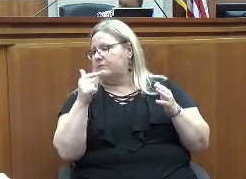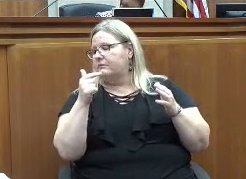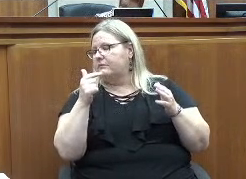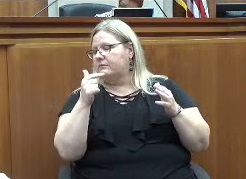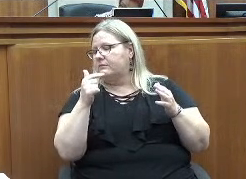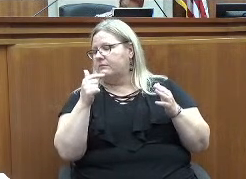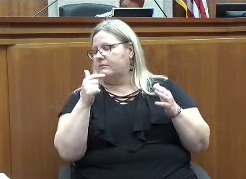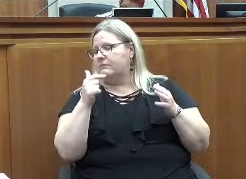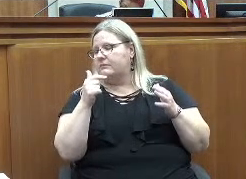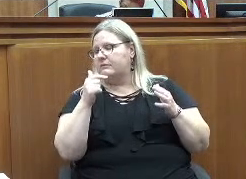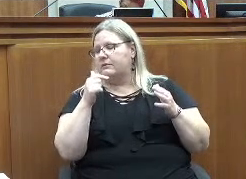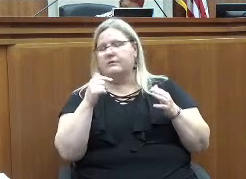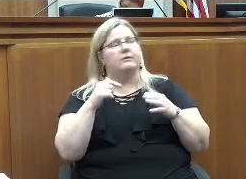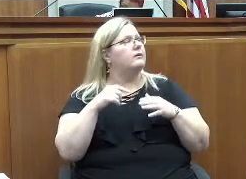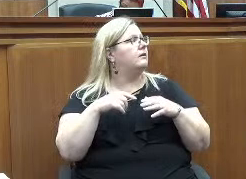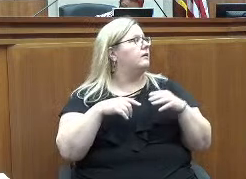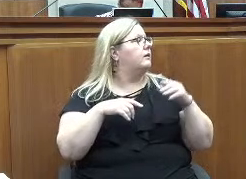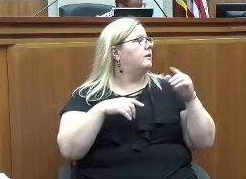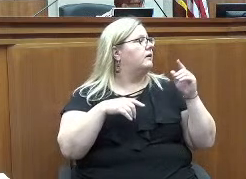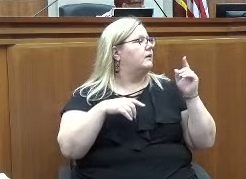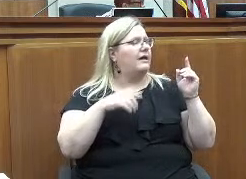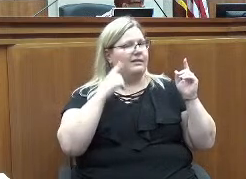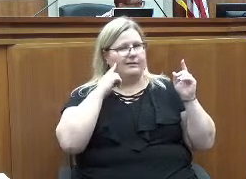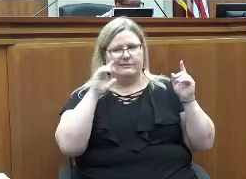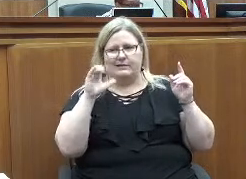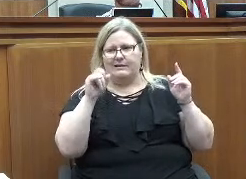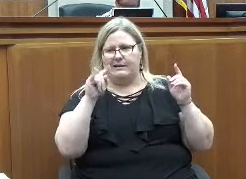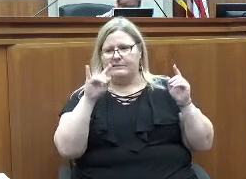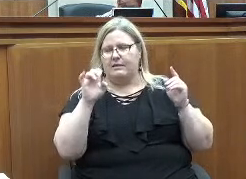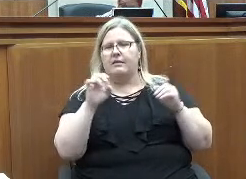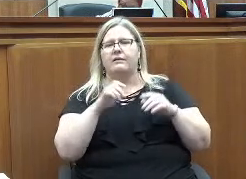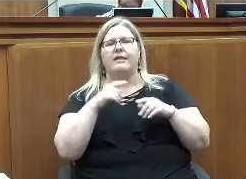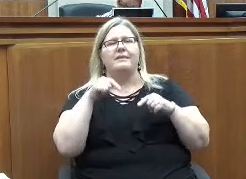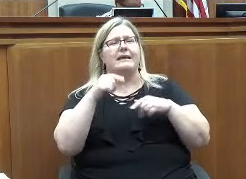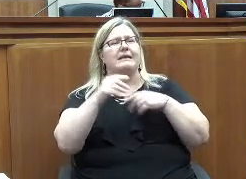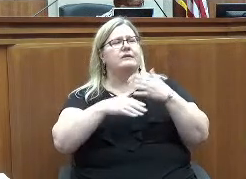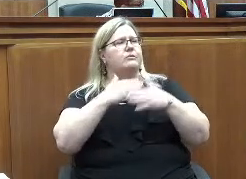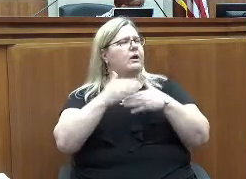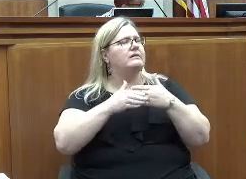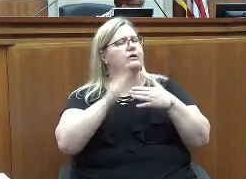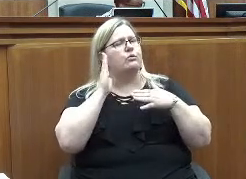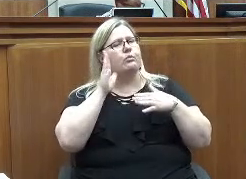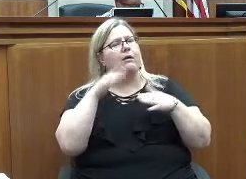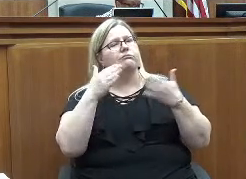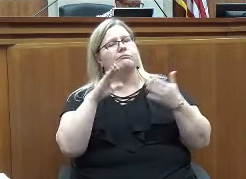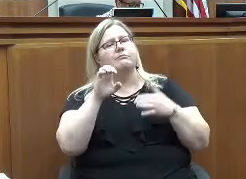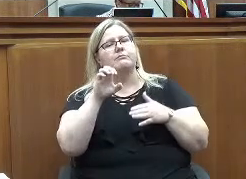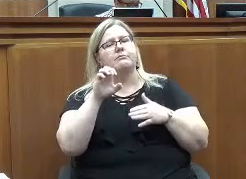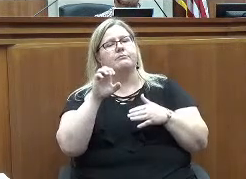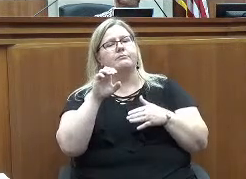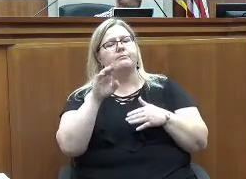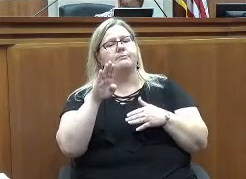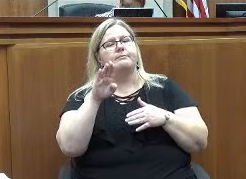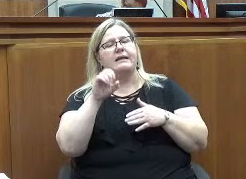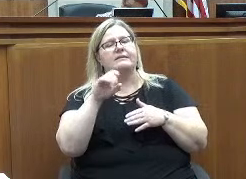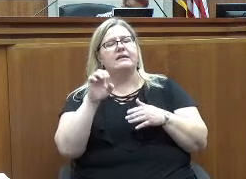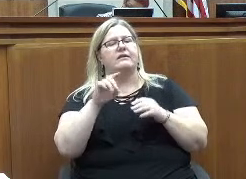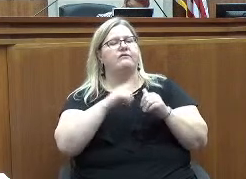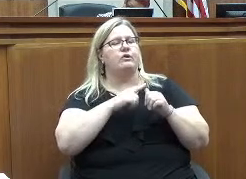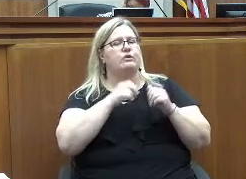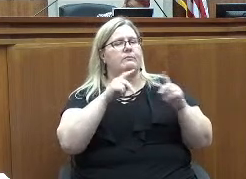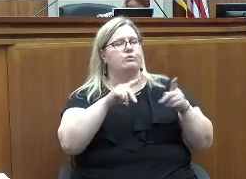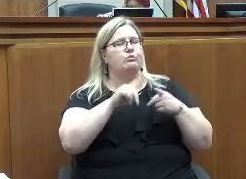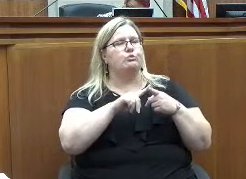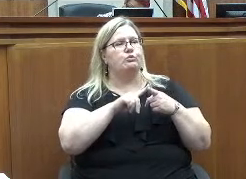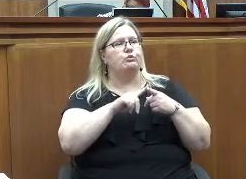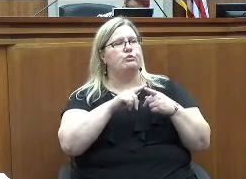you. This process for today will give Bessie their first opportunity to hear from a couple of